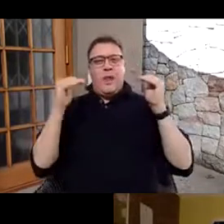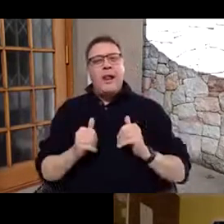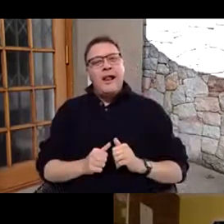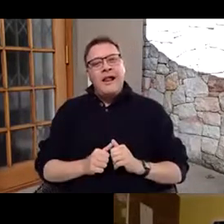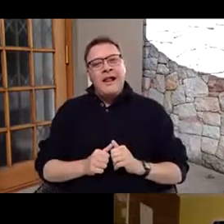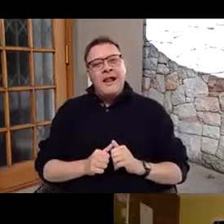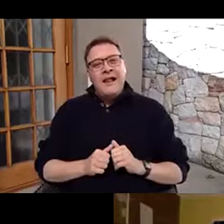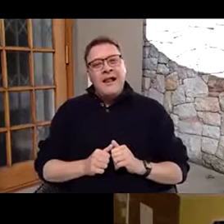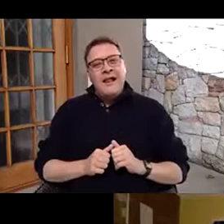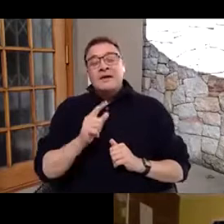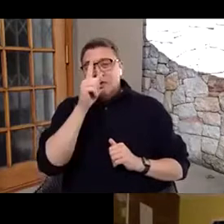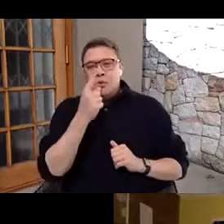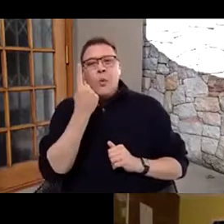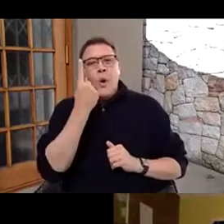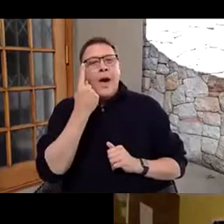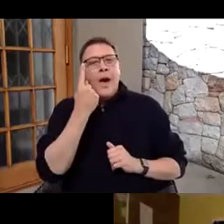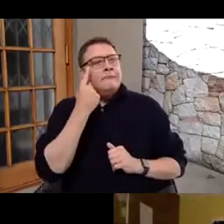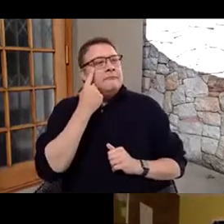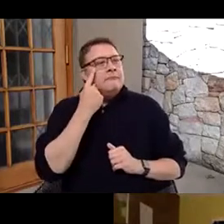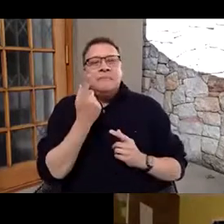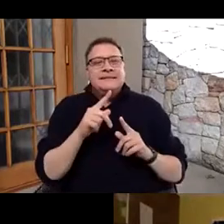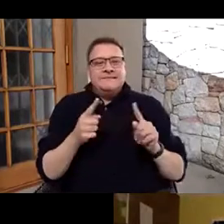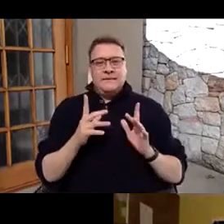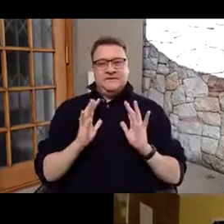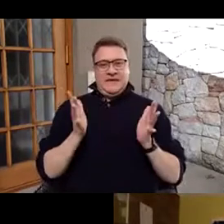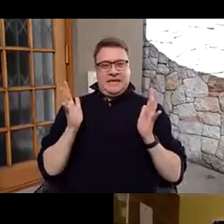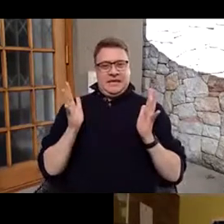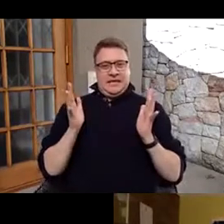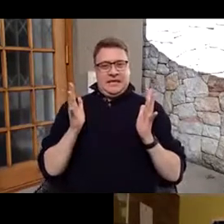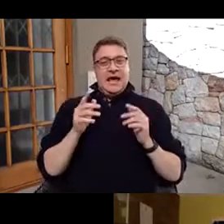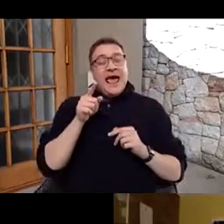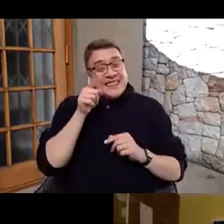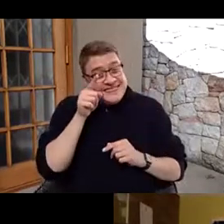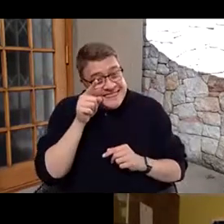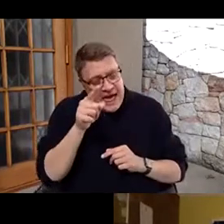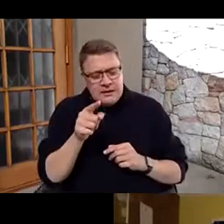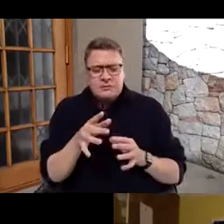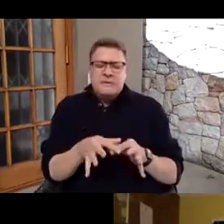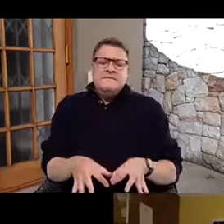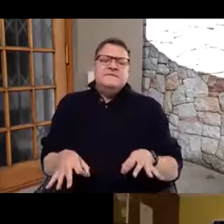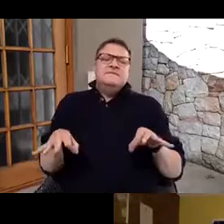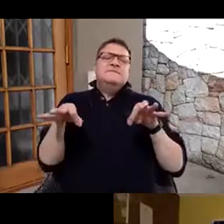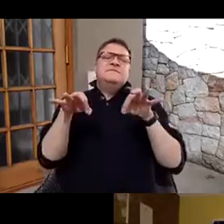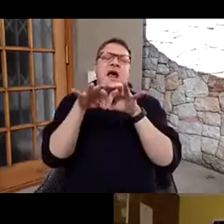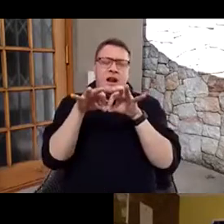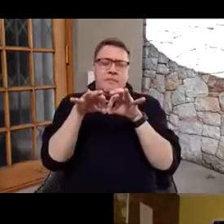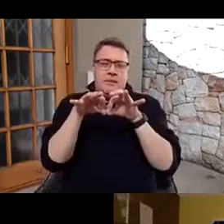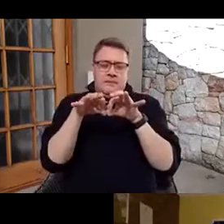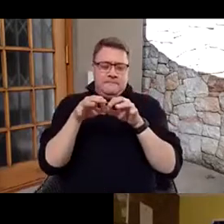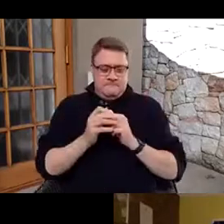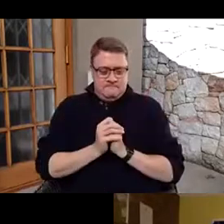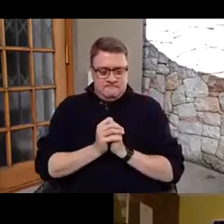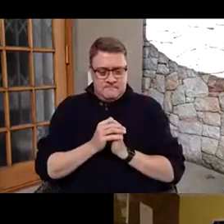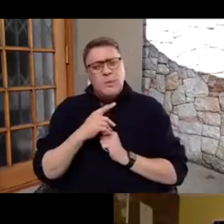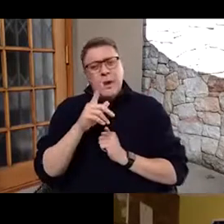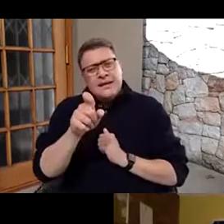our senses is different. And I think that's such a valuable tool. I just want to ask Terence, would